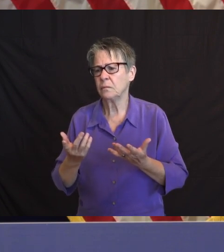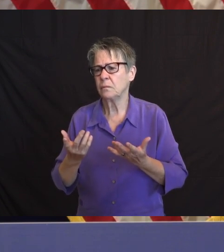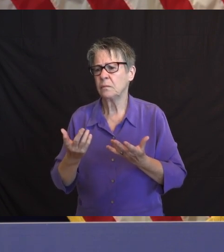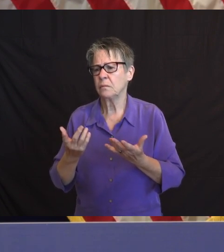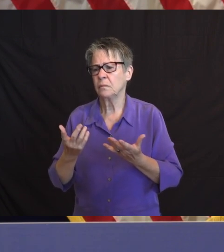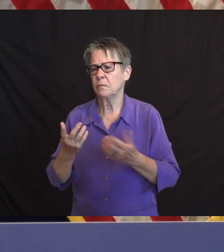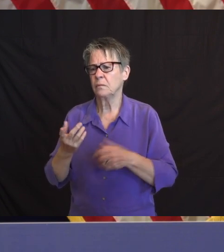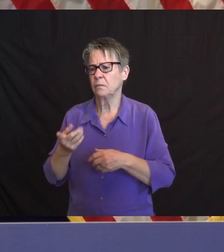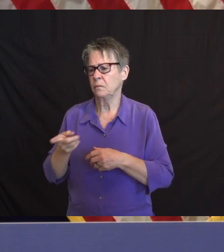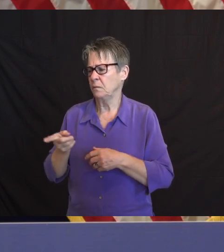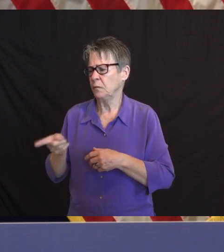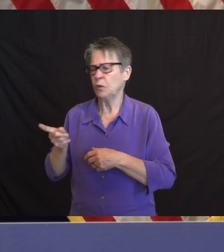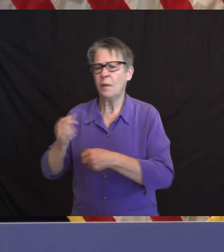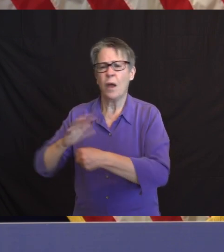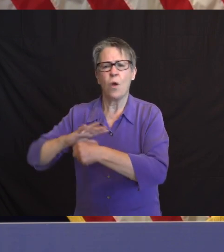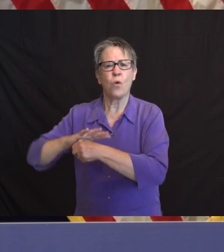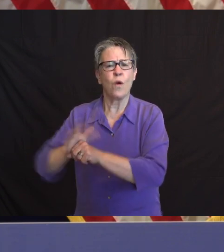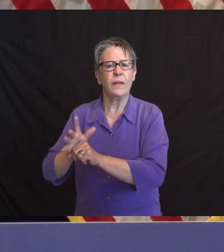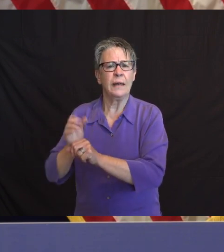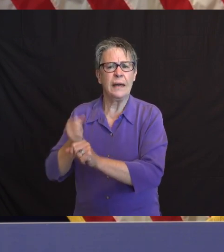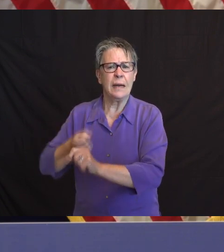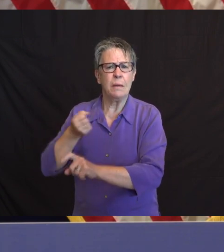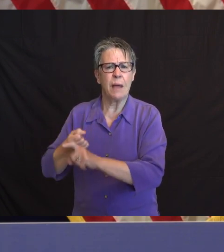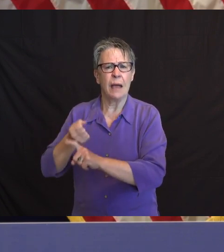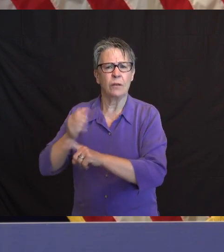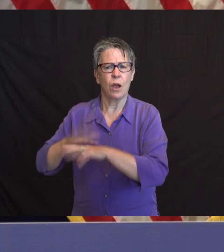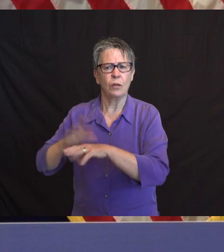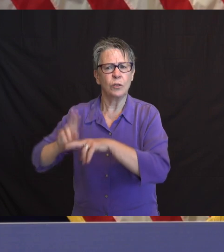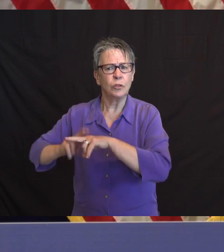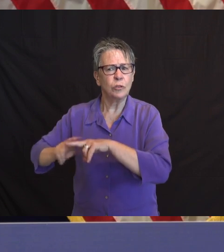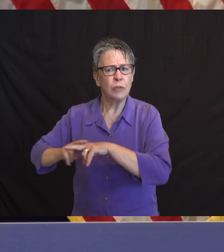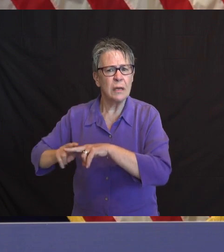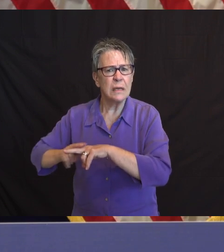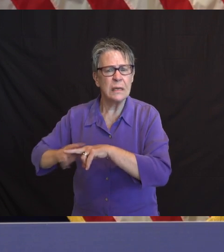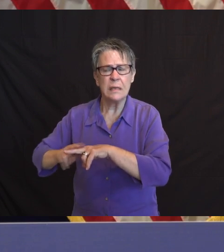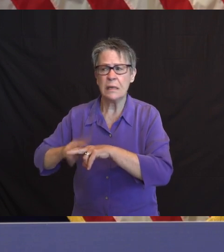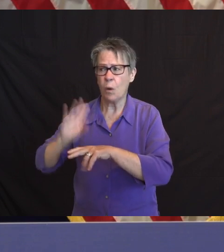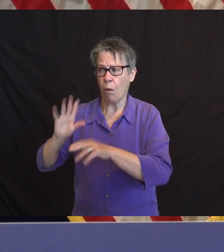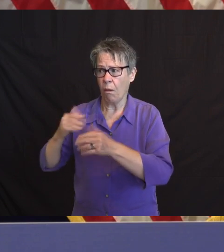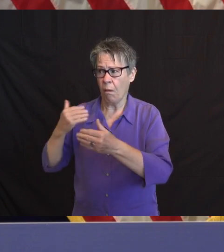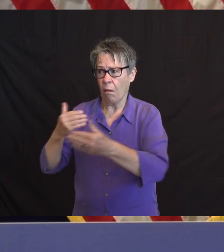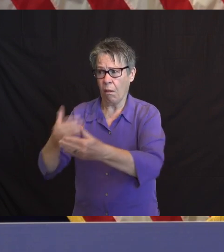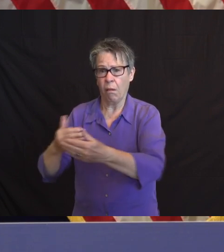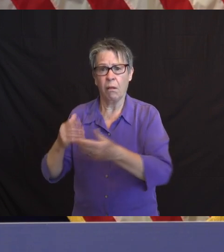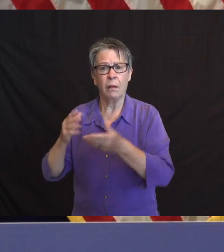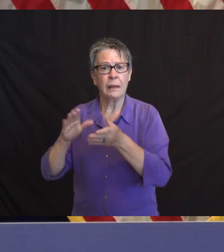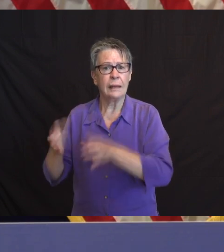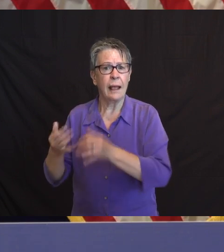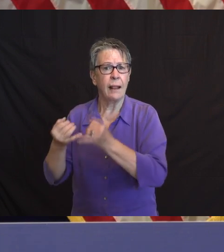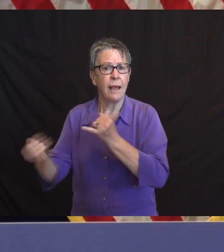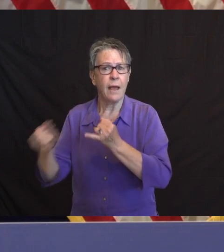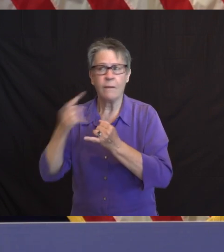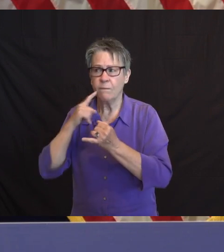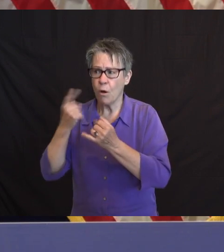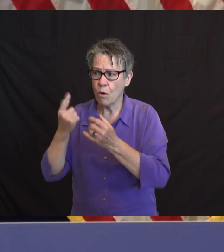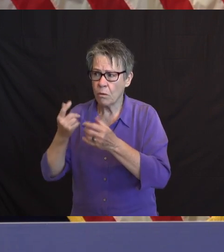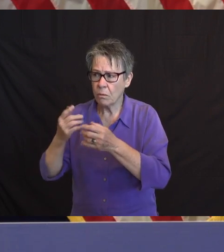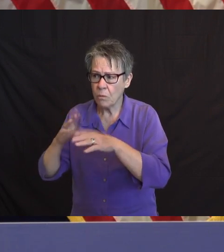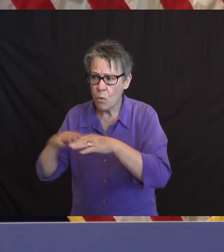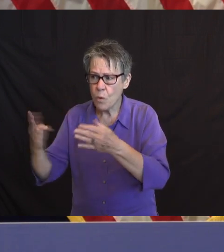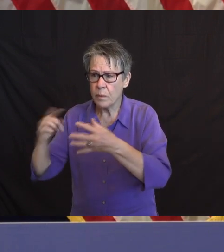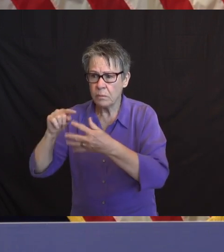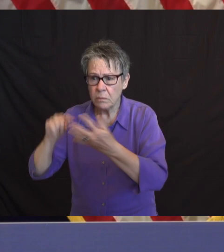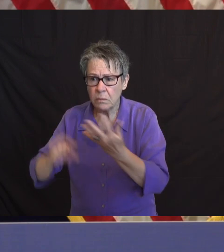make the deadline that's 6 months away? Even with a reduced schedule, we've noticed that some trains haven't been able to be staffed due